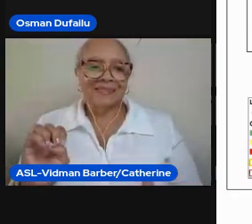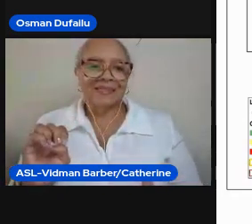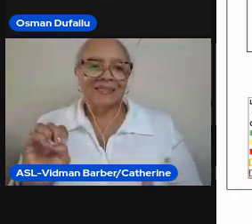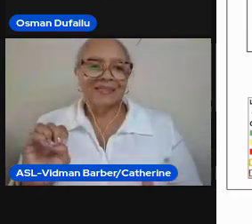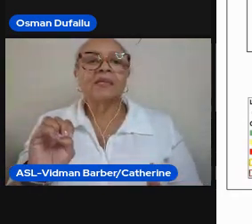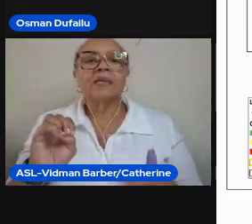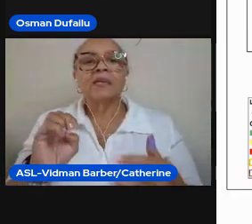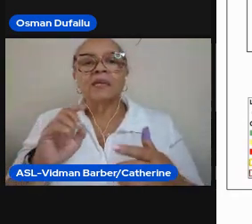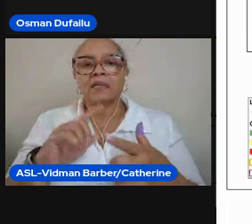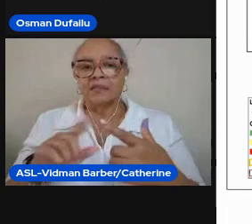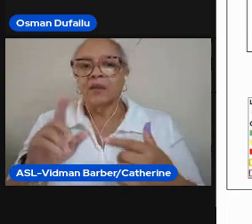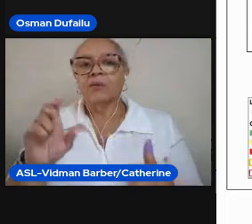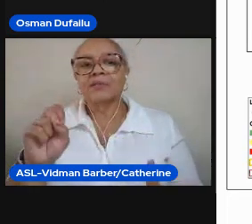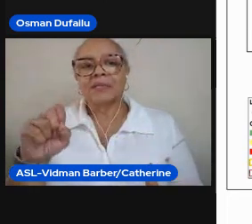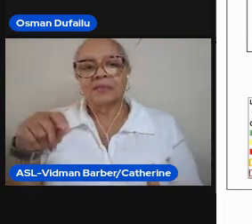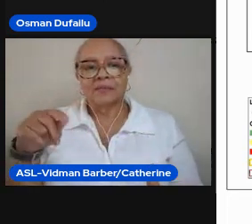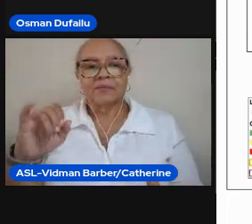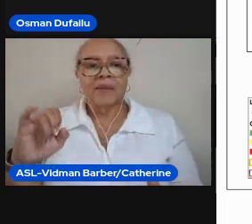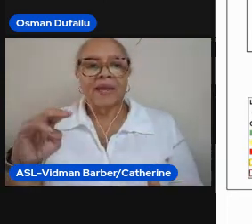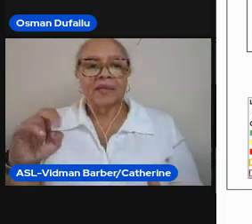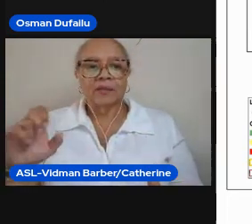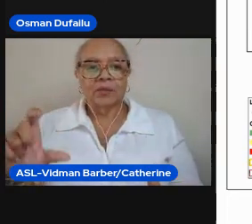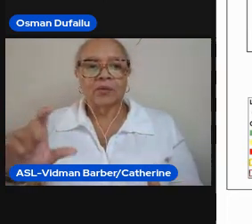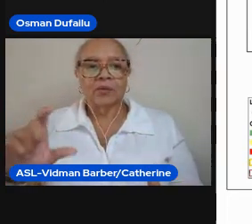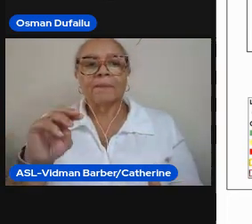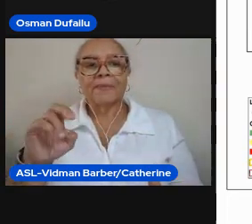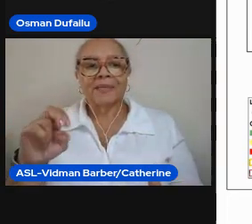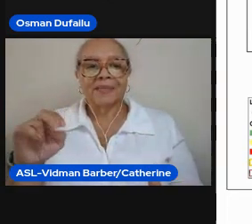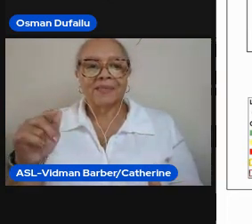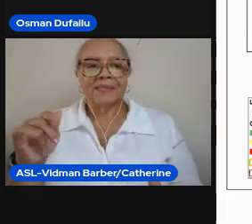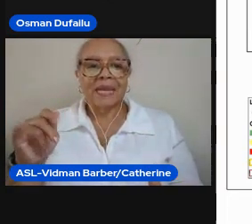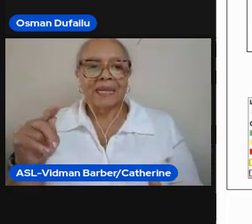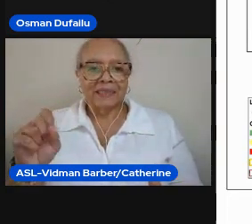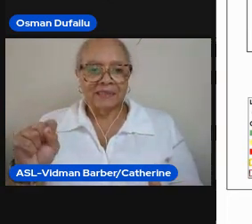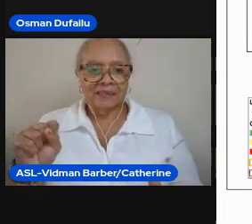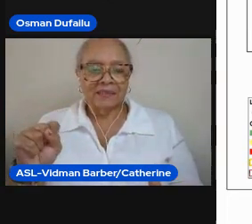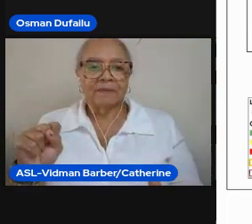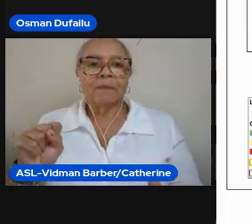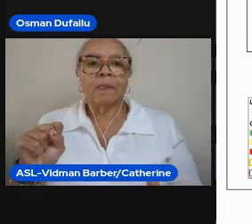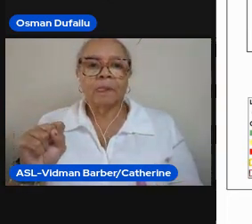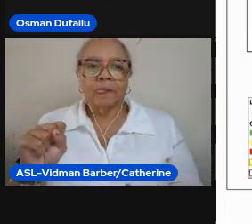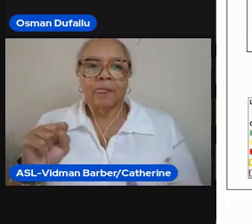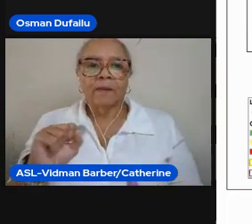cerebrospinal meningitis, and it was